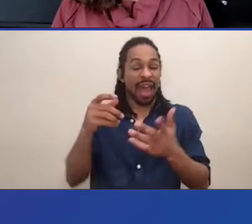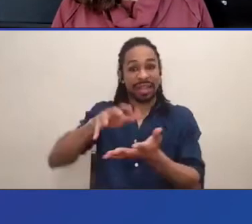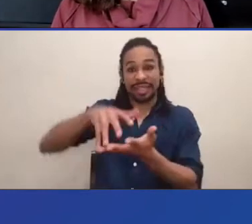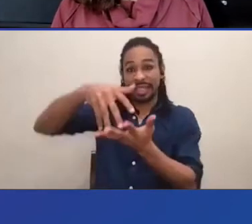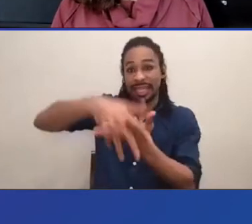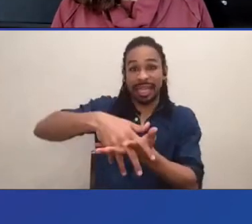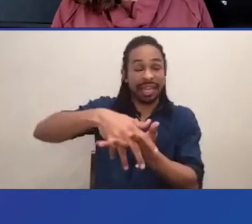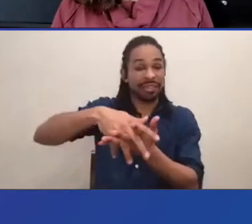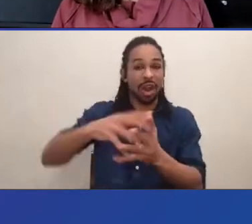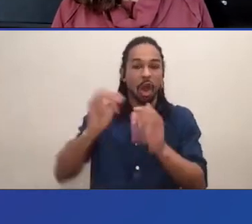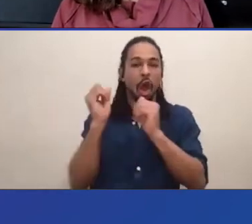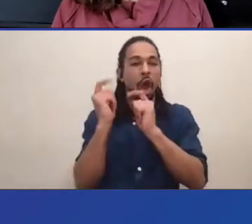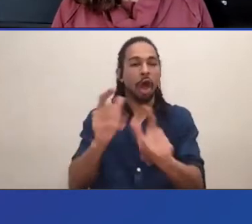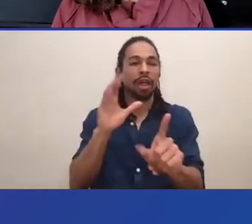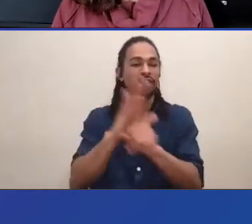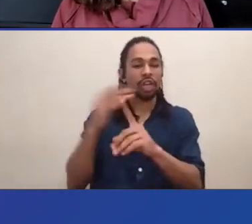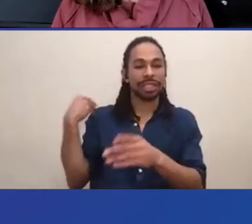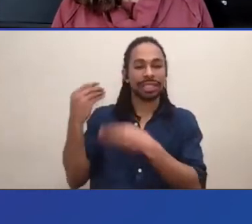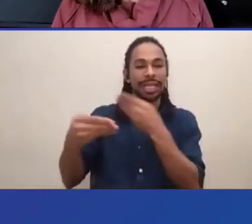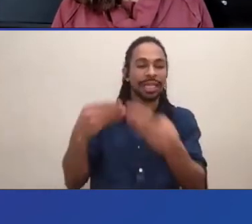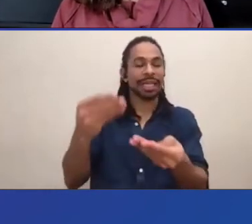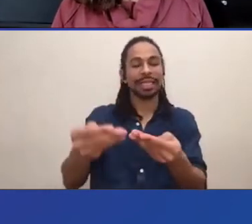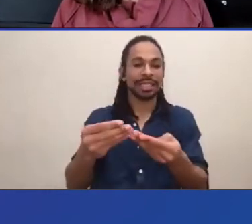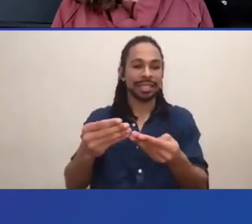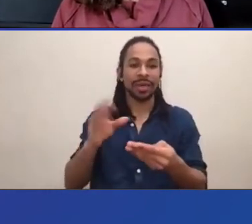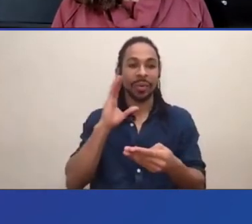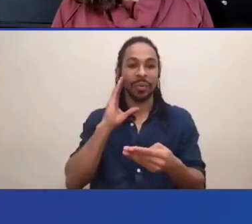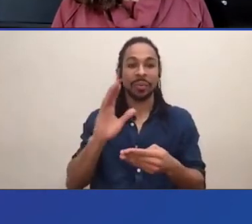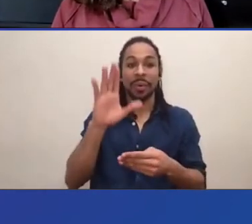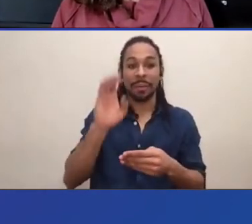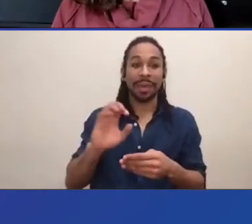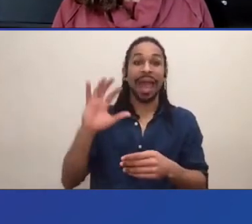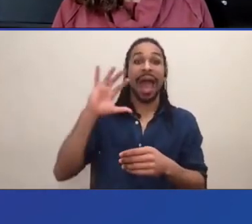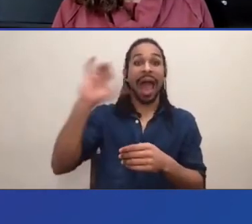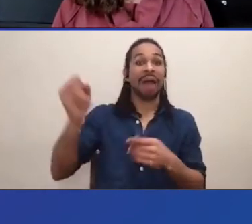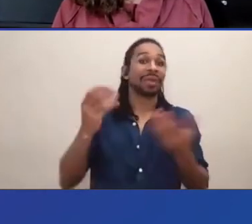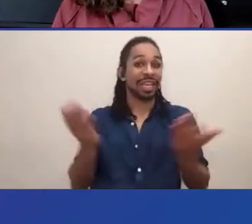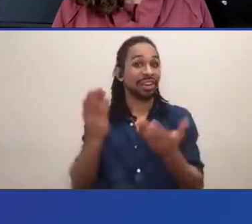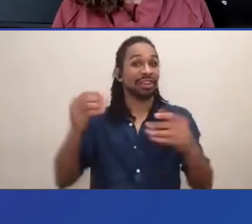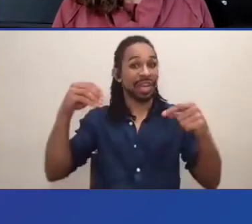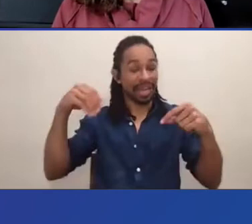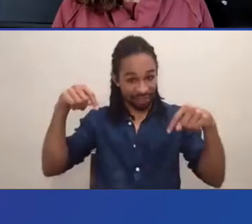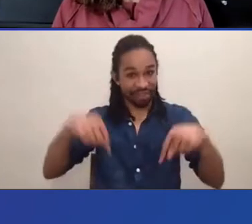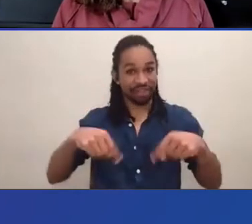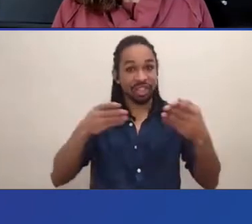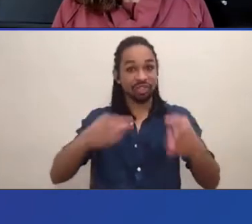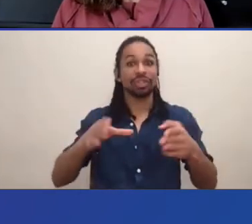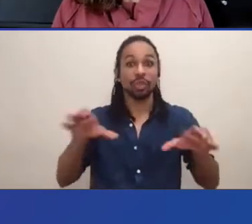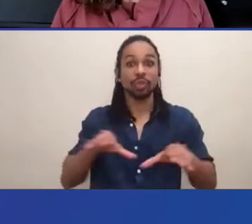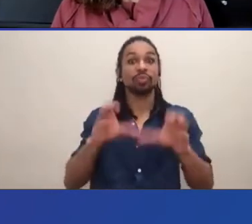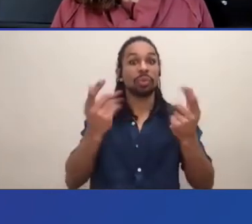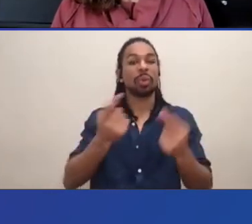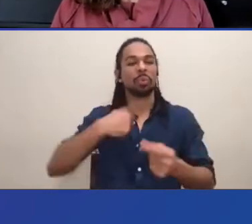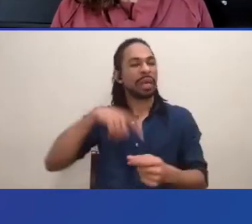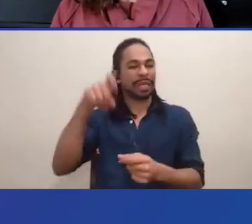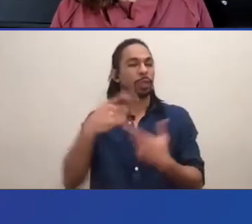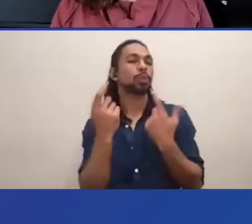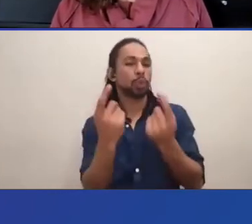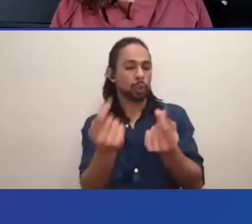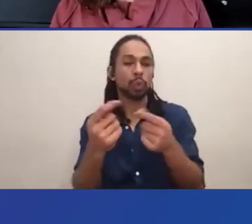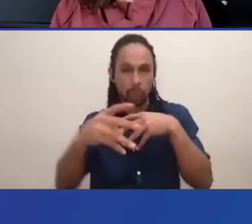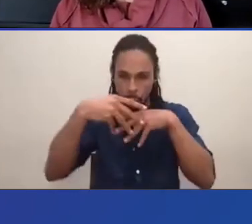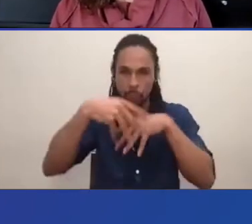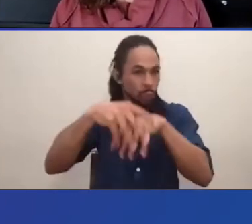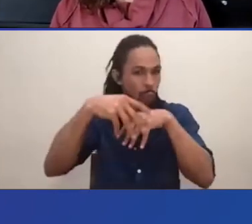I have to watch my language, but we'll be out here in the streets doing what needs to be done.